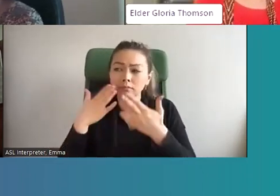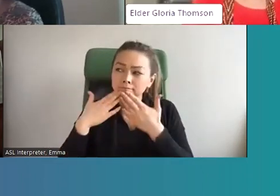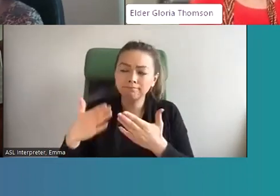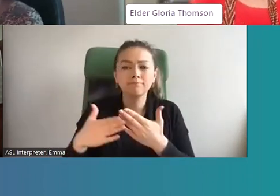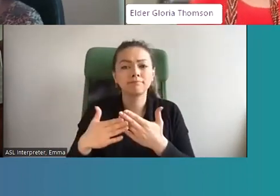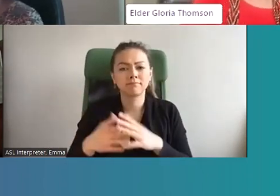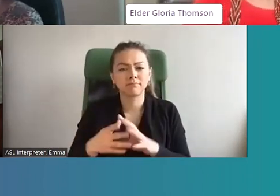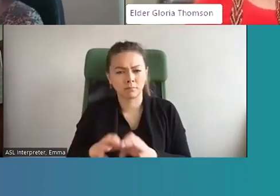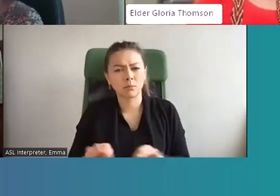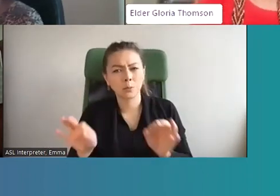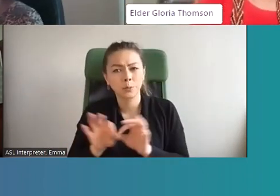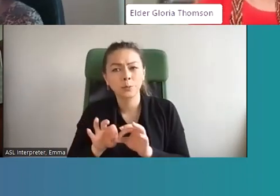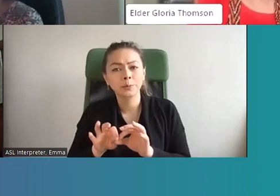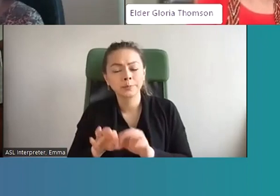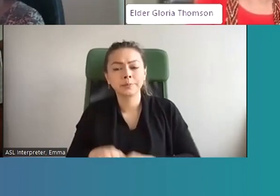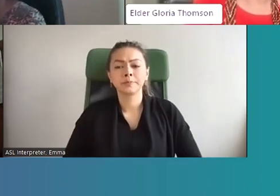You know,